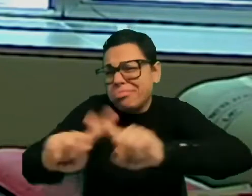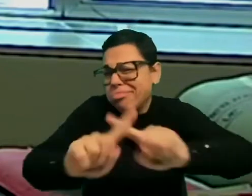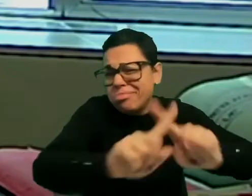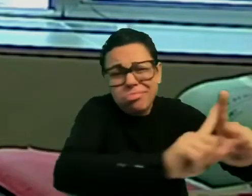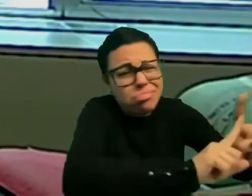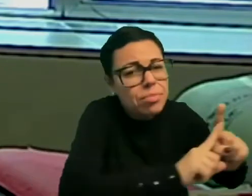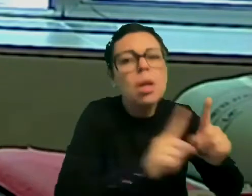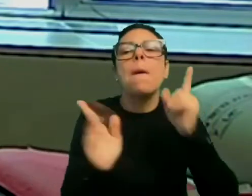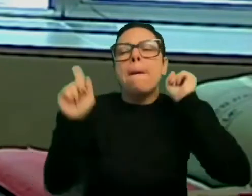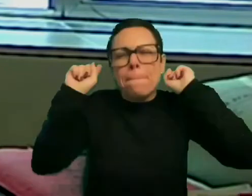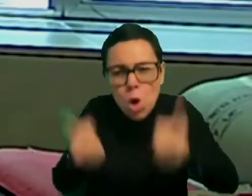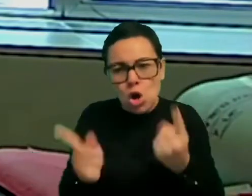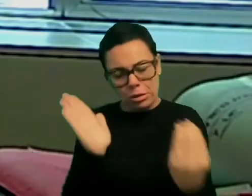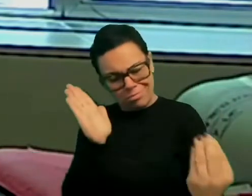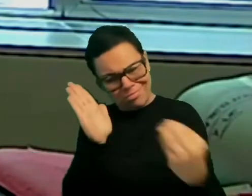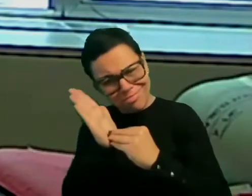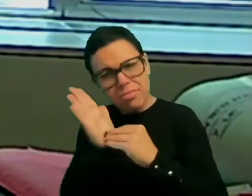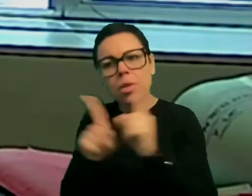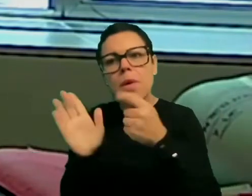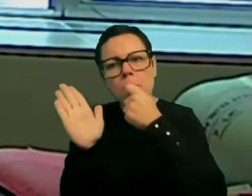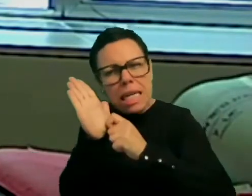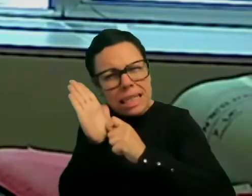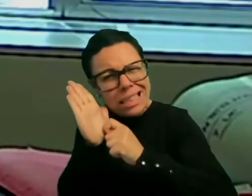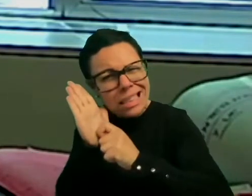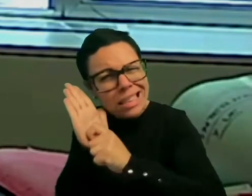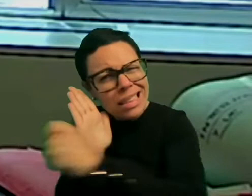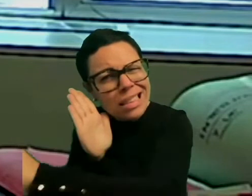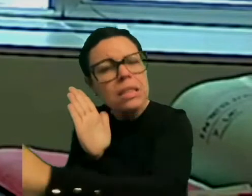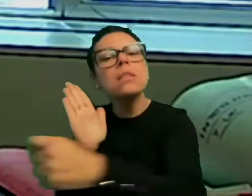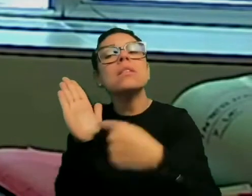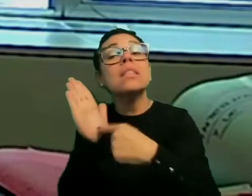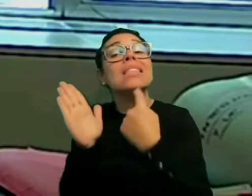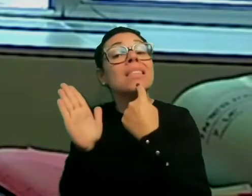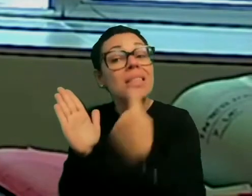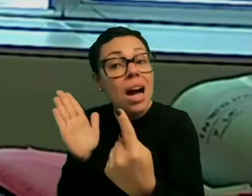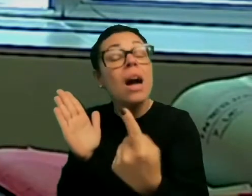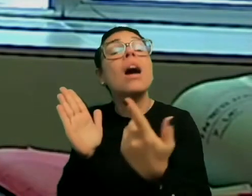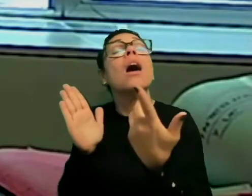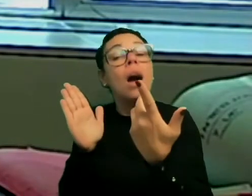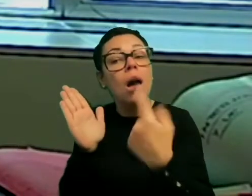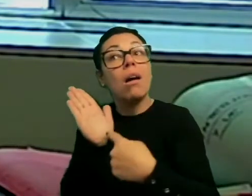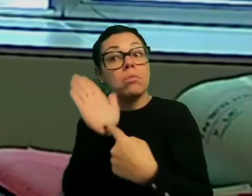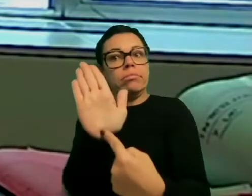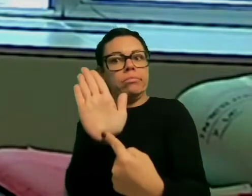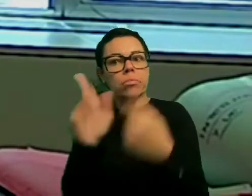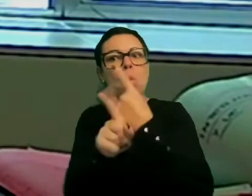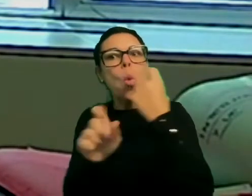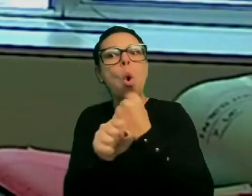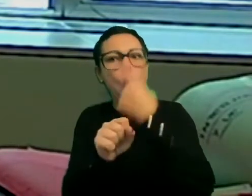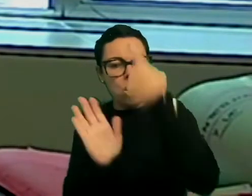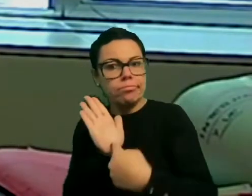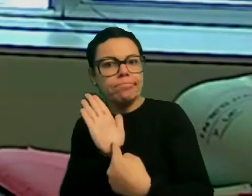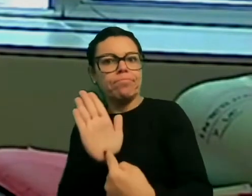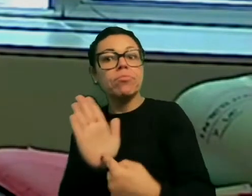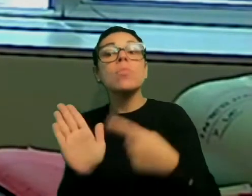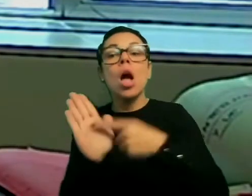execution obligation or condition that takes into account a social consideration that could,